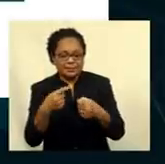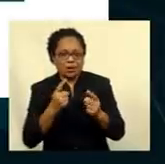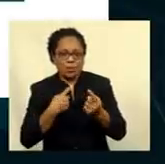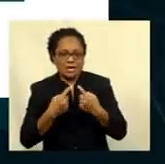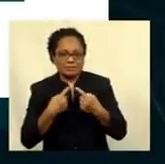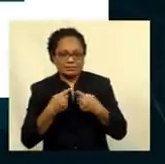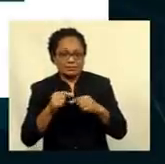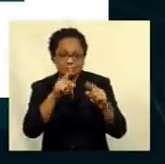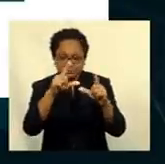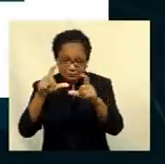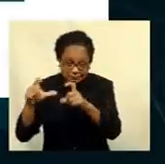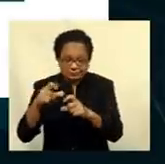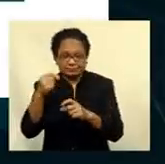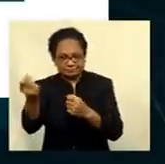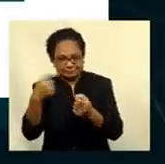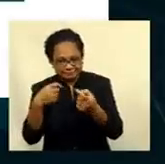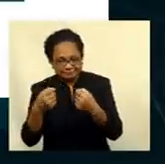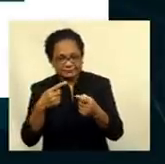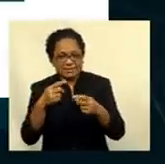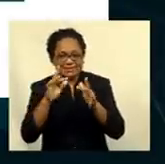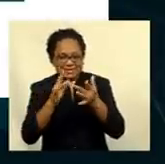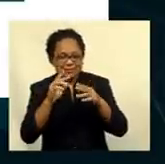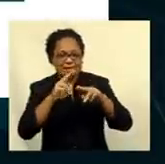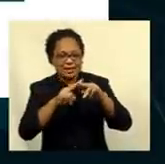newsworthy pictures and videos. Email